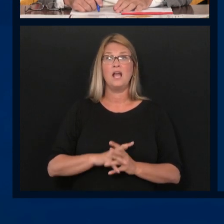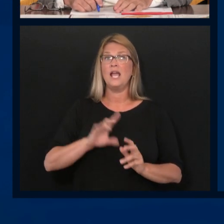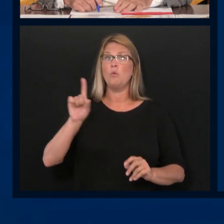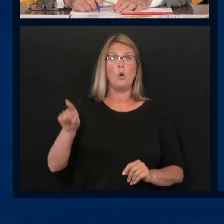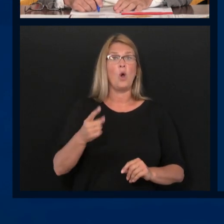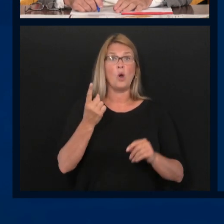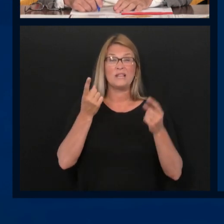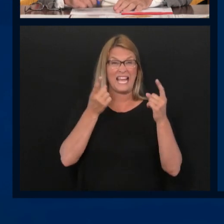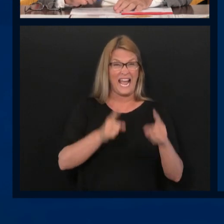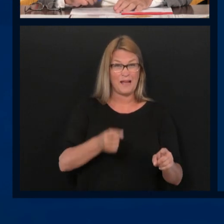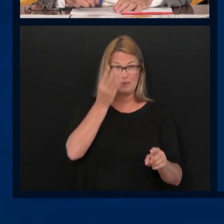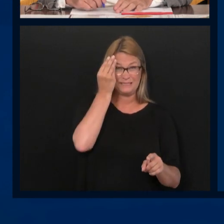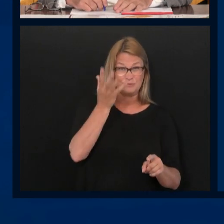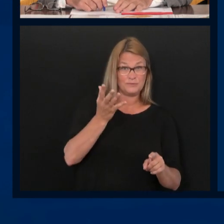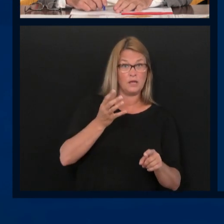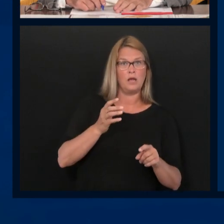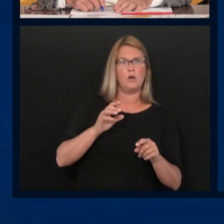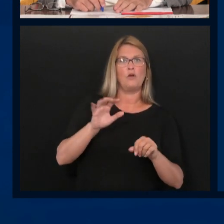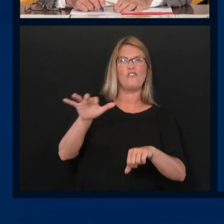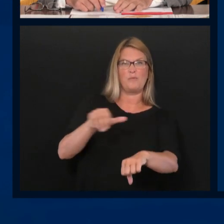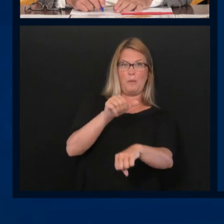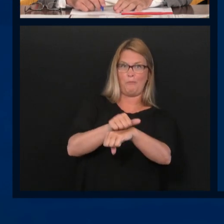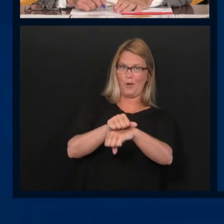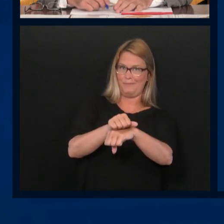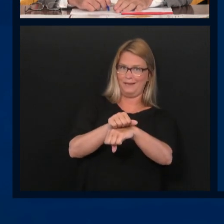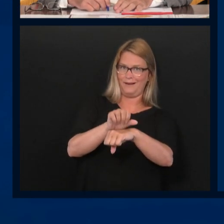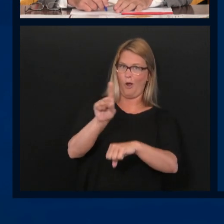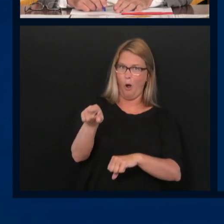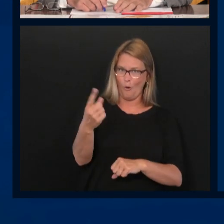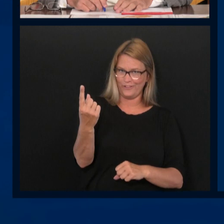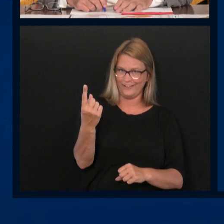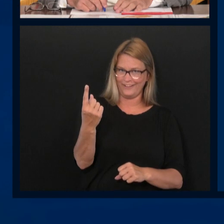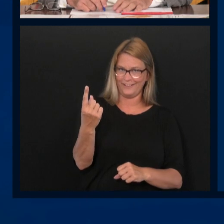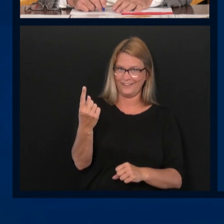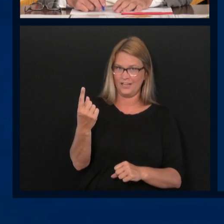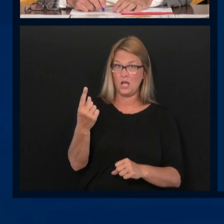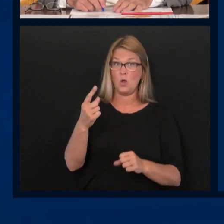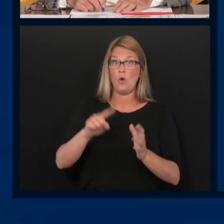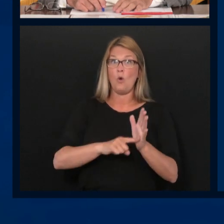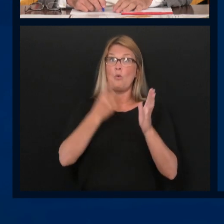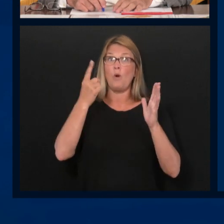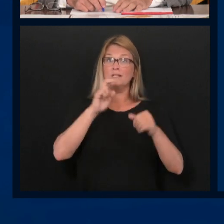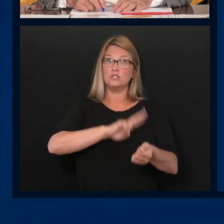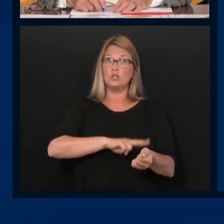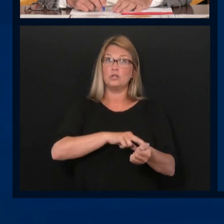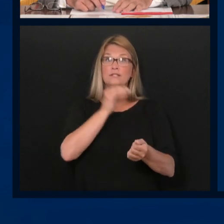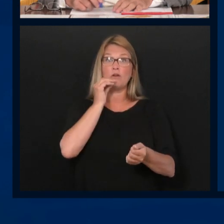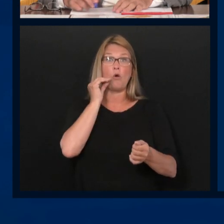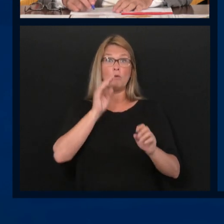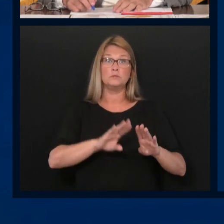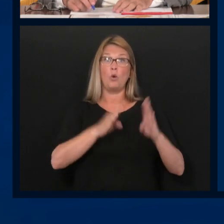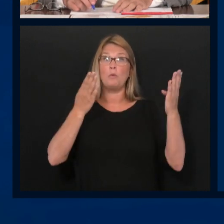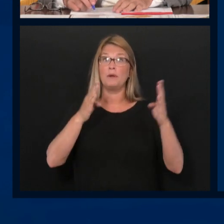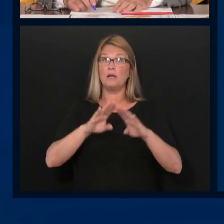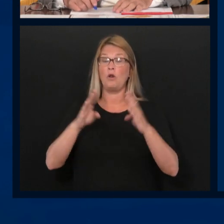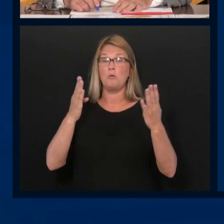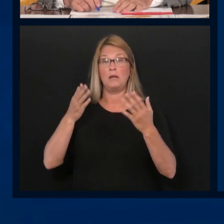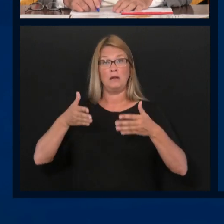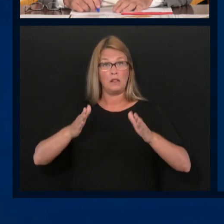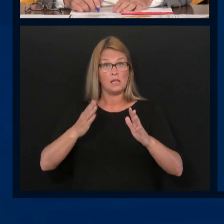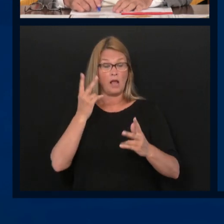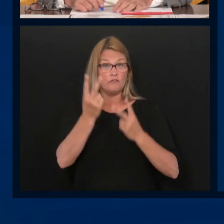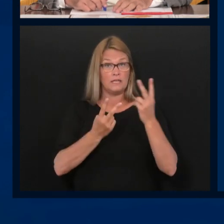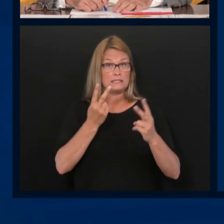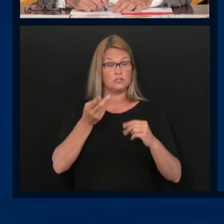only, and so as our nursing homes open back up to visitation, you're going to be expected